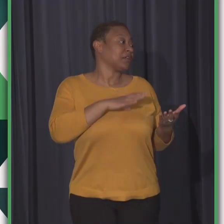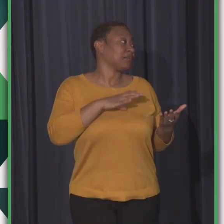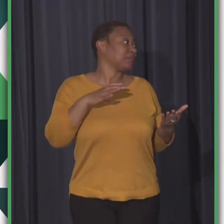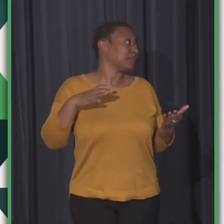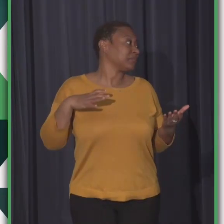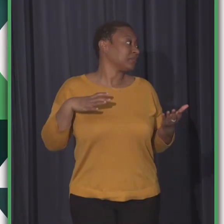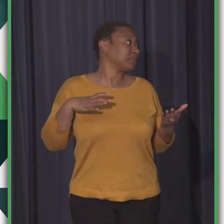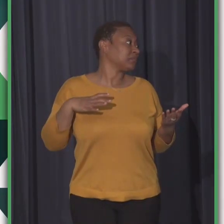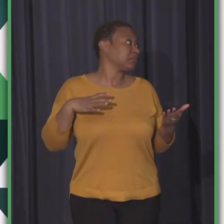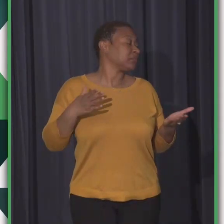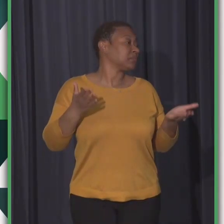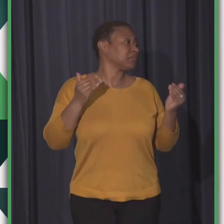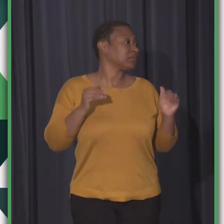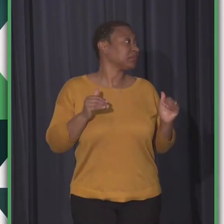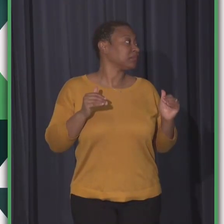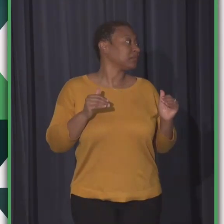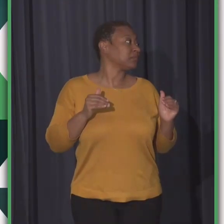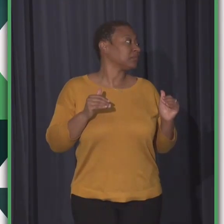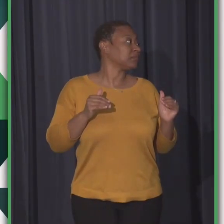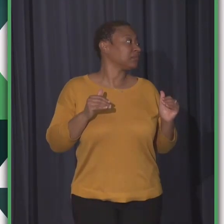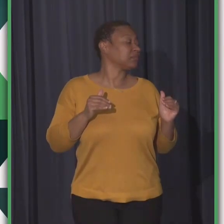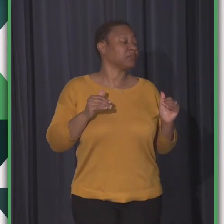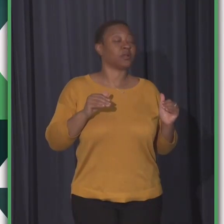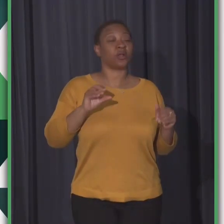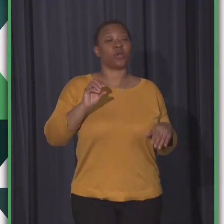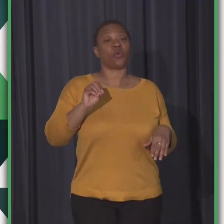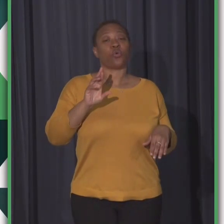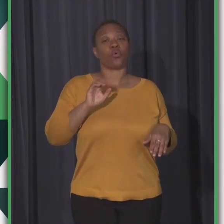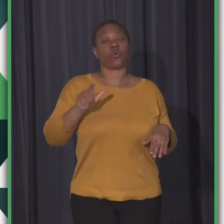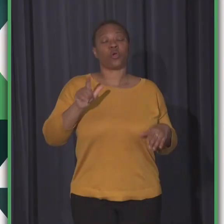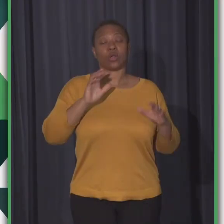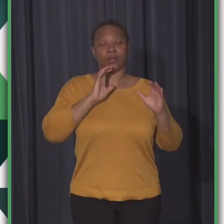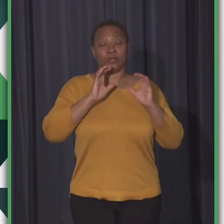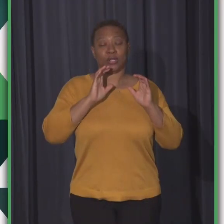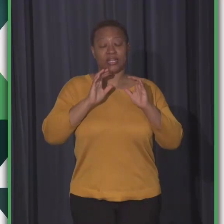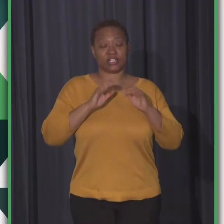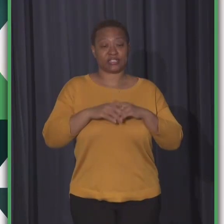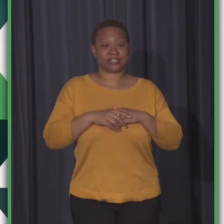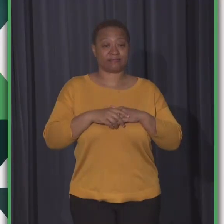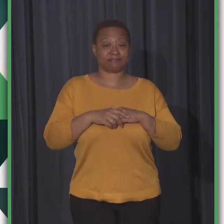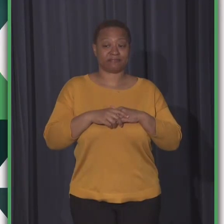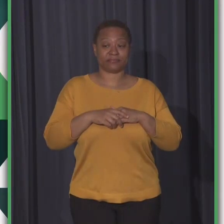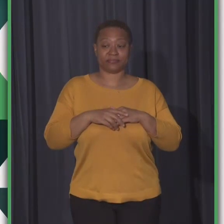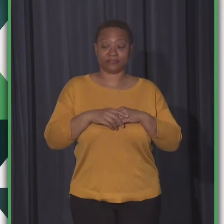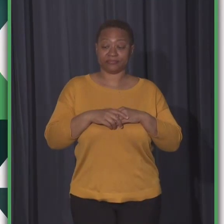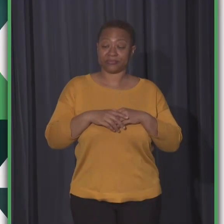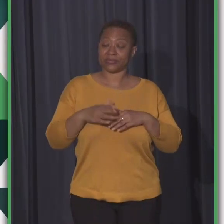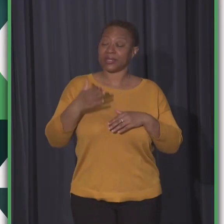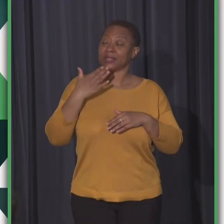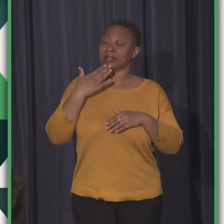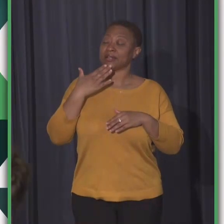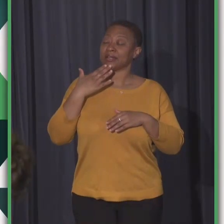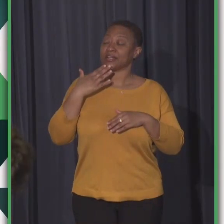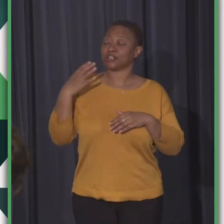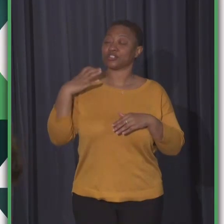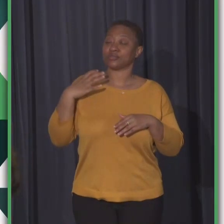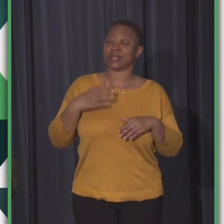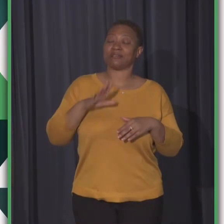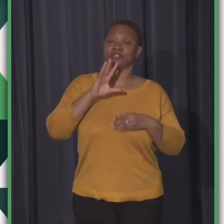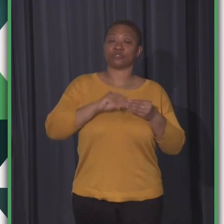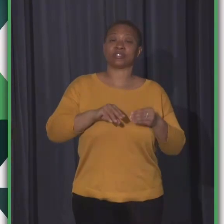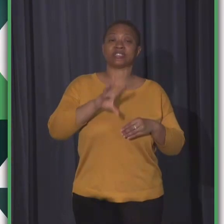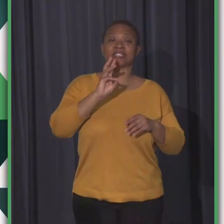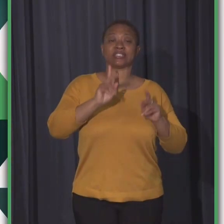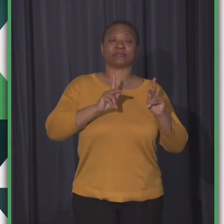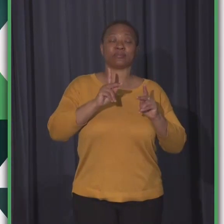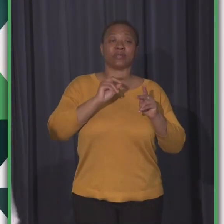Let's go to the oral communications. Thank you, Mr. Chair. We have 6 speakers